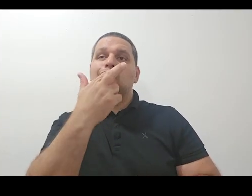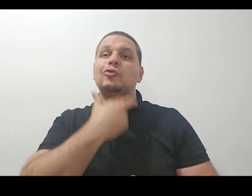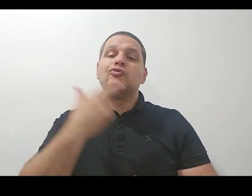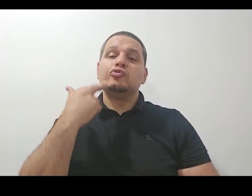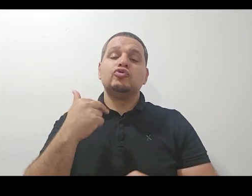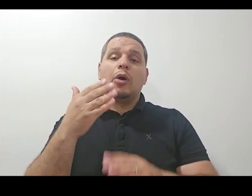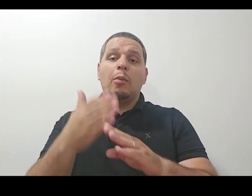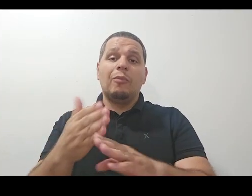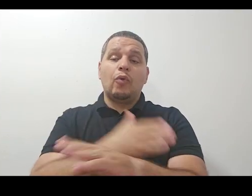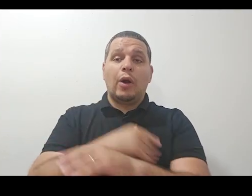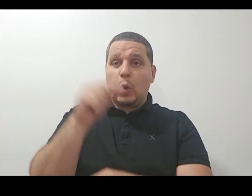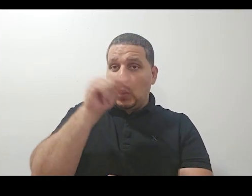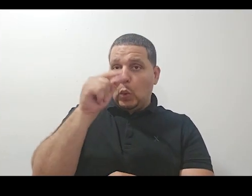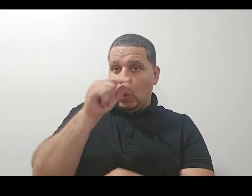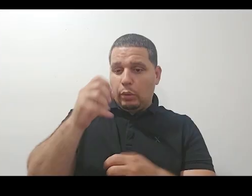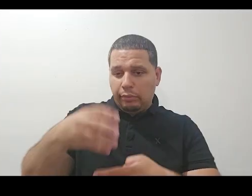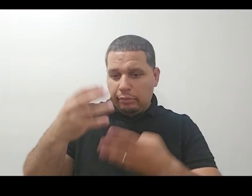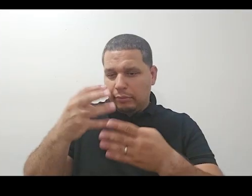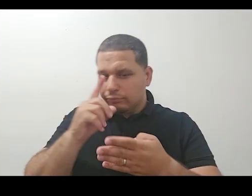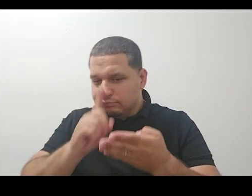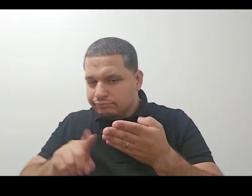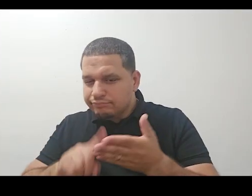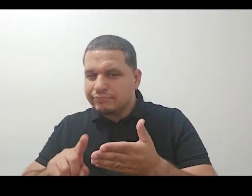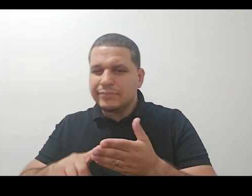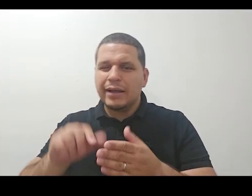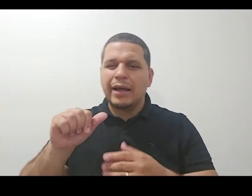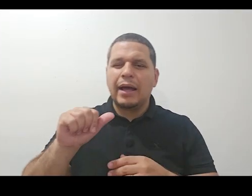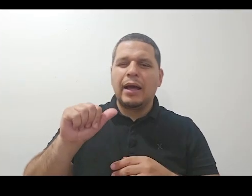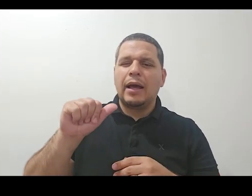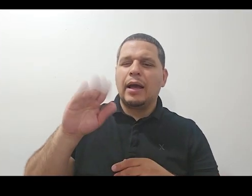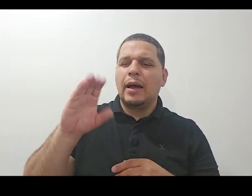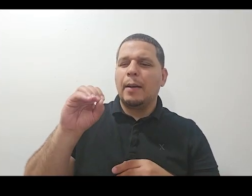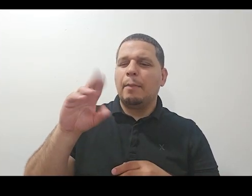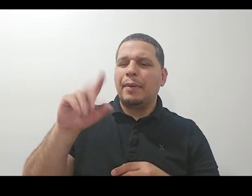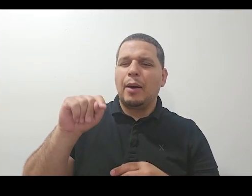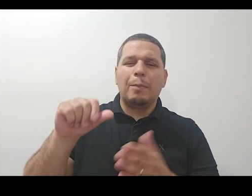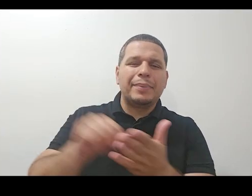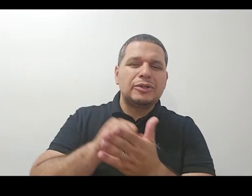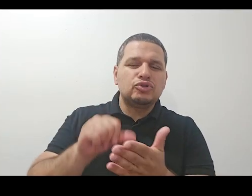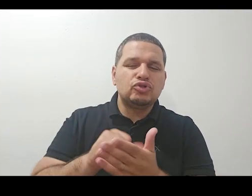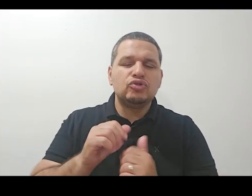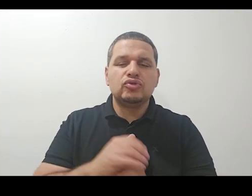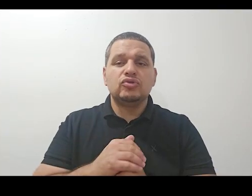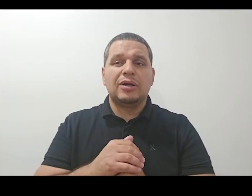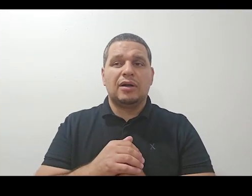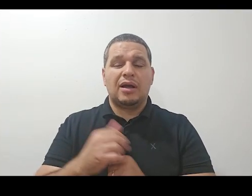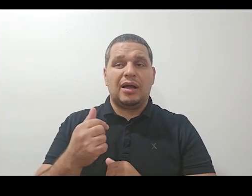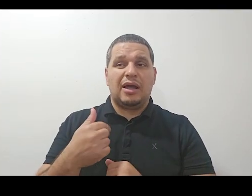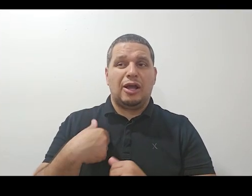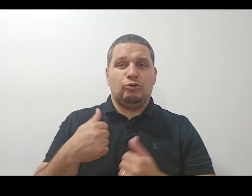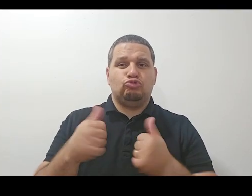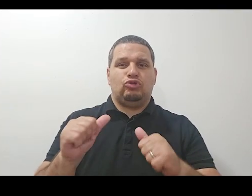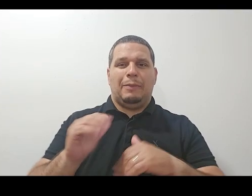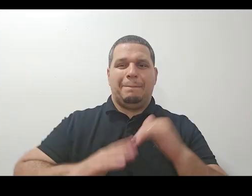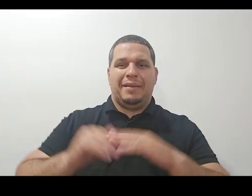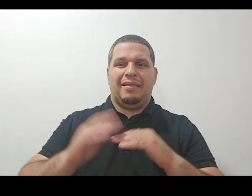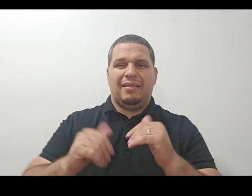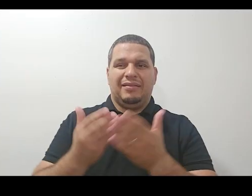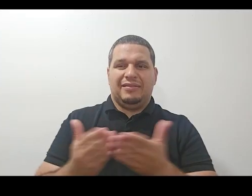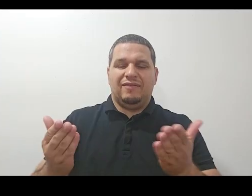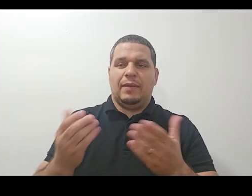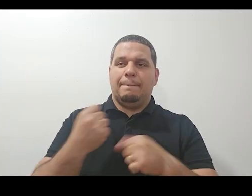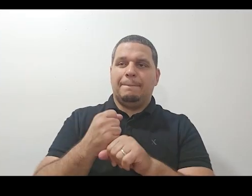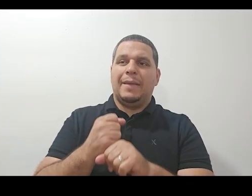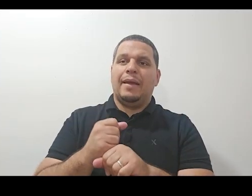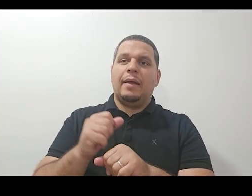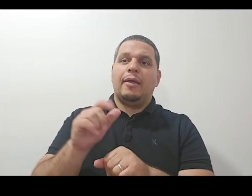call restaurants, Google things, look up about pages, and I actually try to build stuff to help